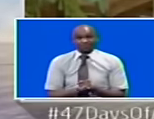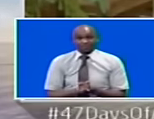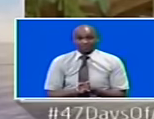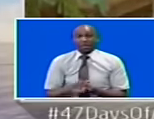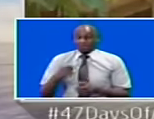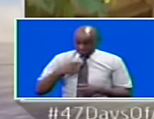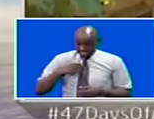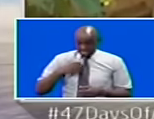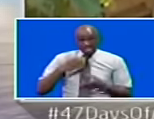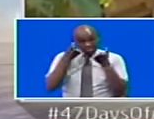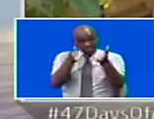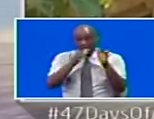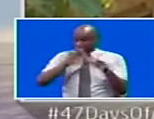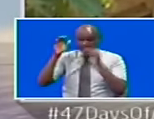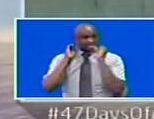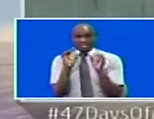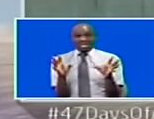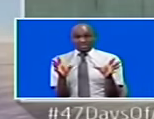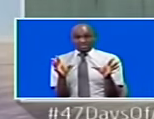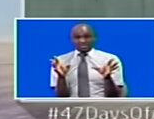I was not in the assembly.